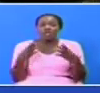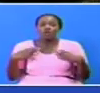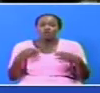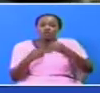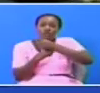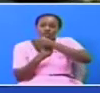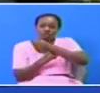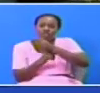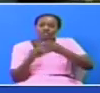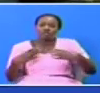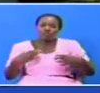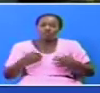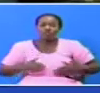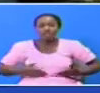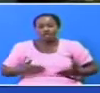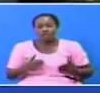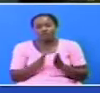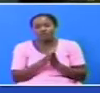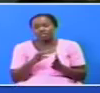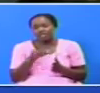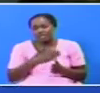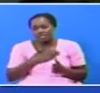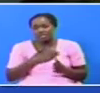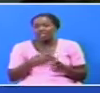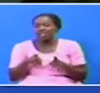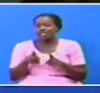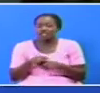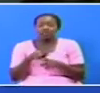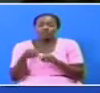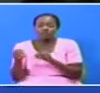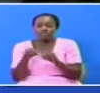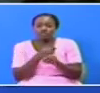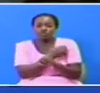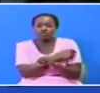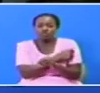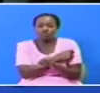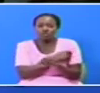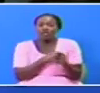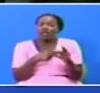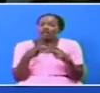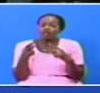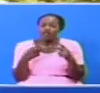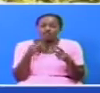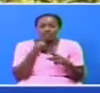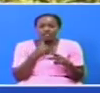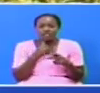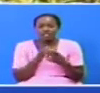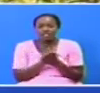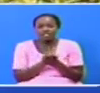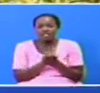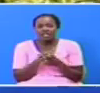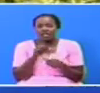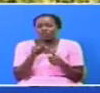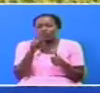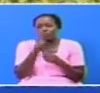support you, people will help you. Go to your local children's office, your local hospital, and we just pray for these children to stay safe. About